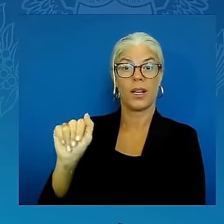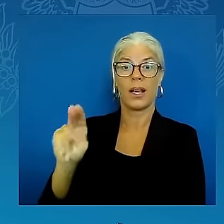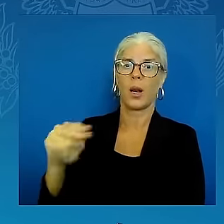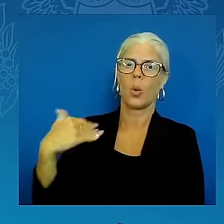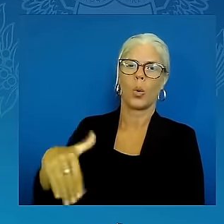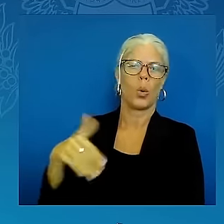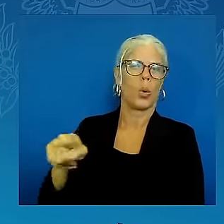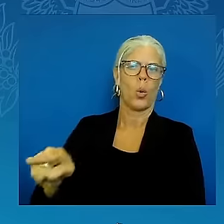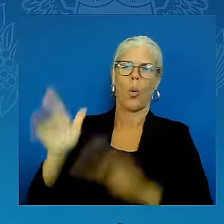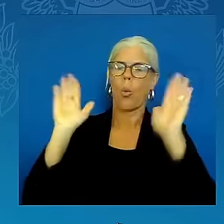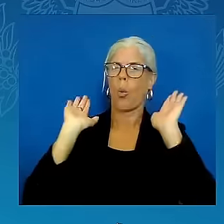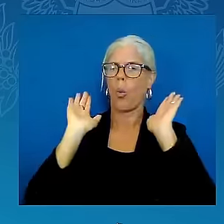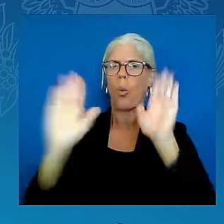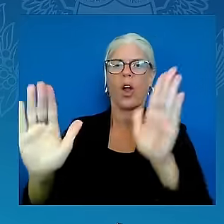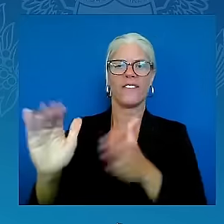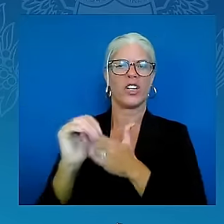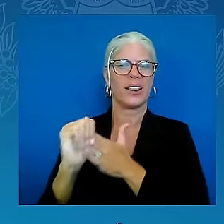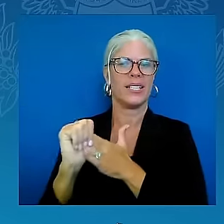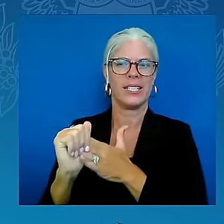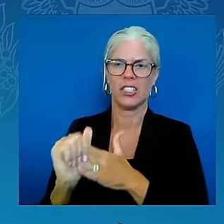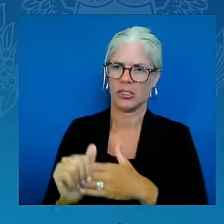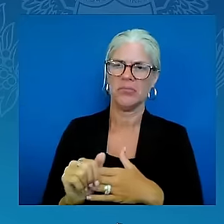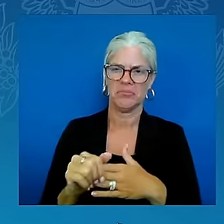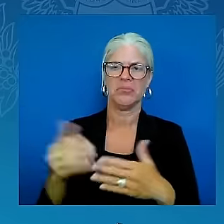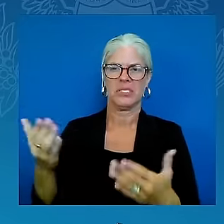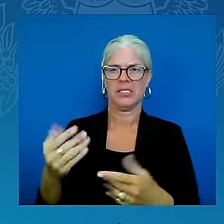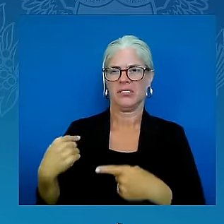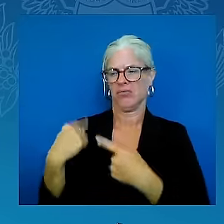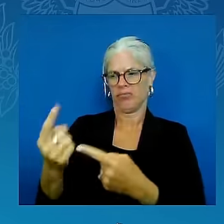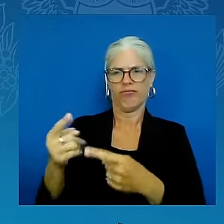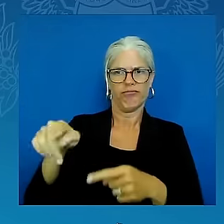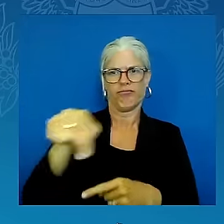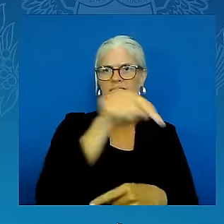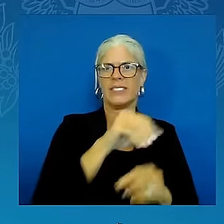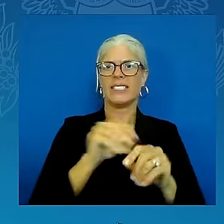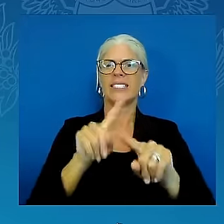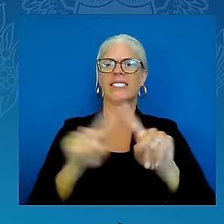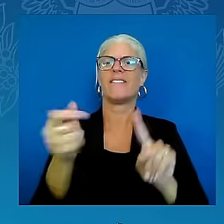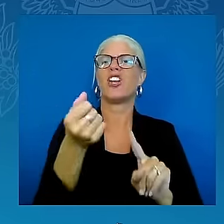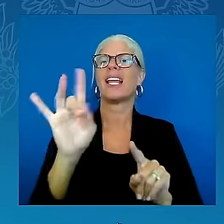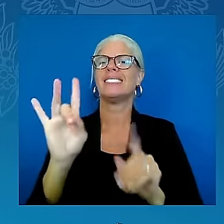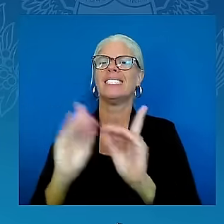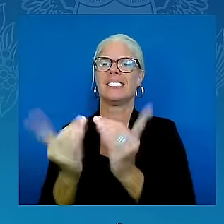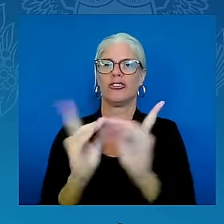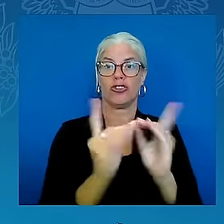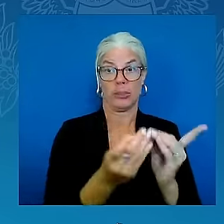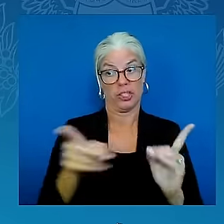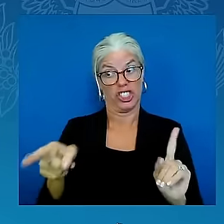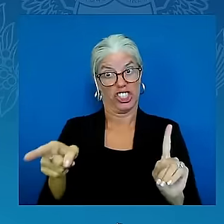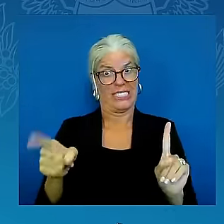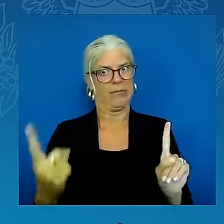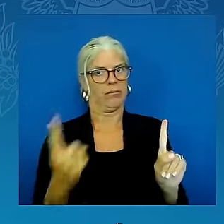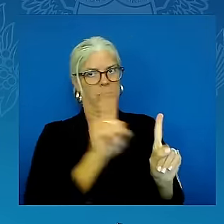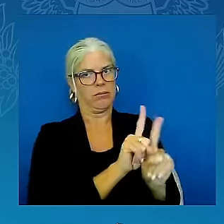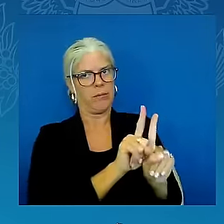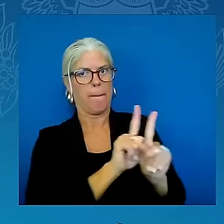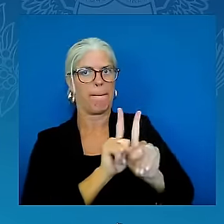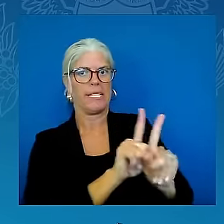once said, and I'll quote, "It is a privilege to serve the people, a privilege that must be